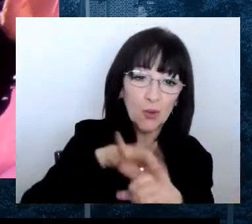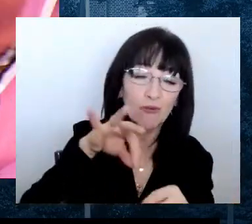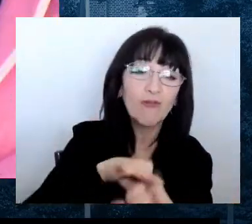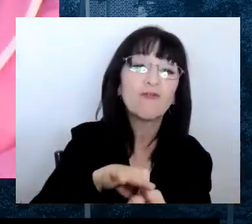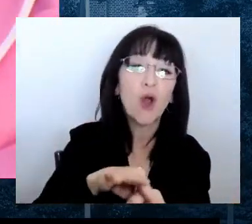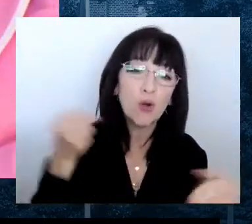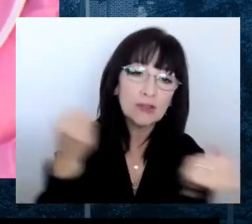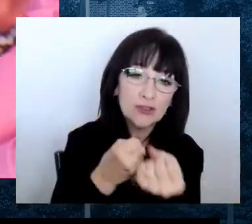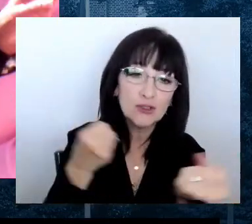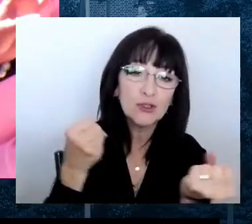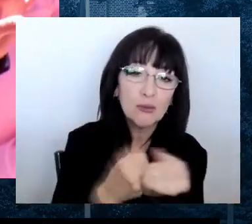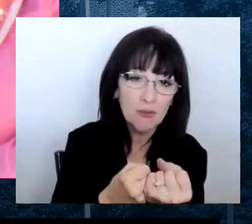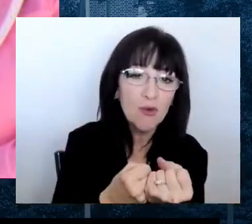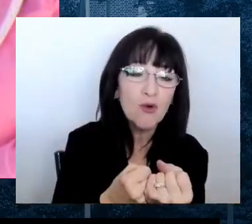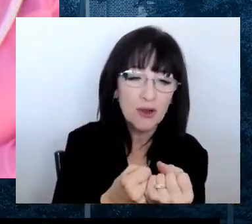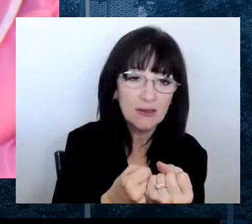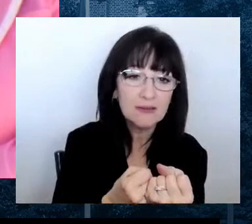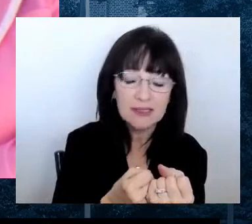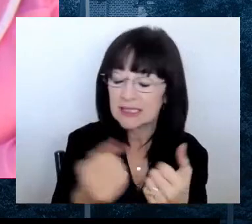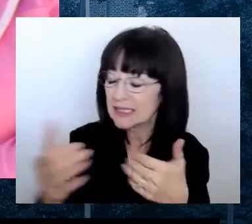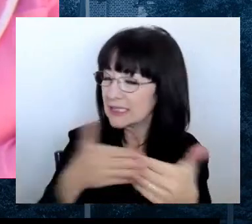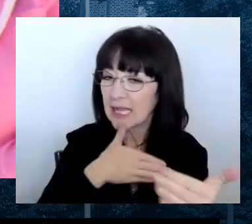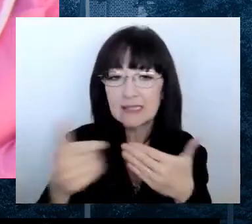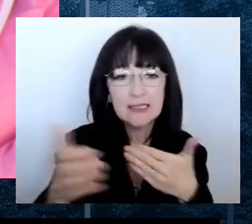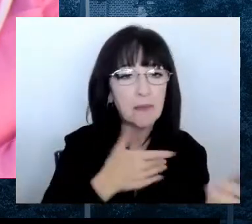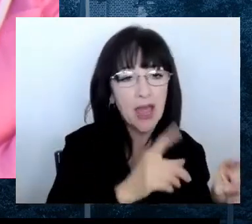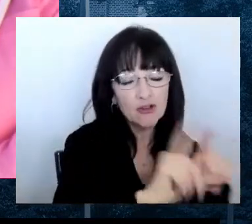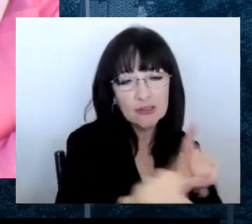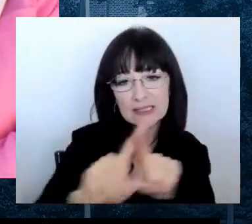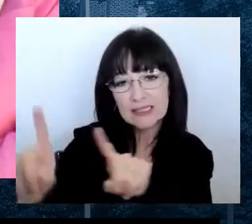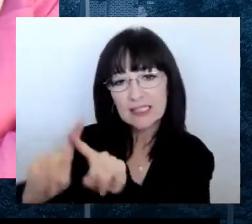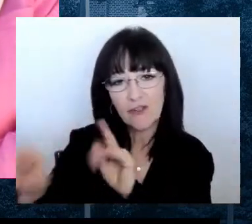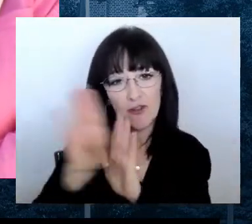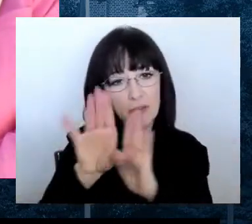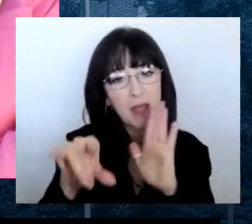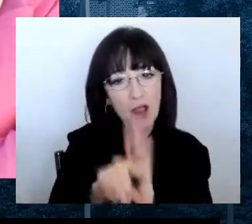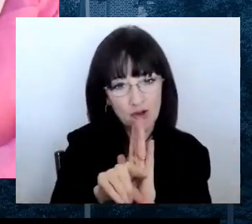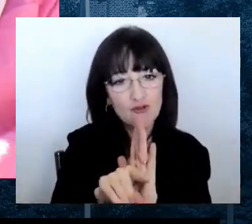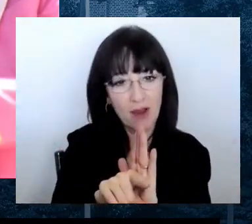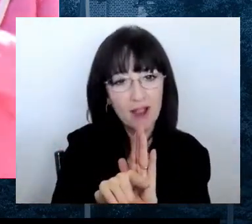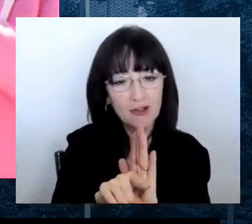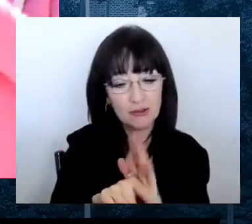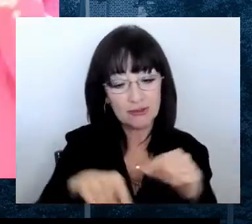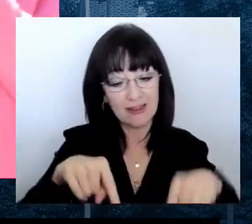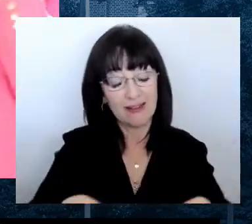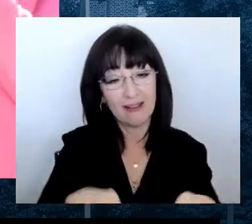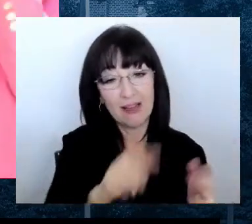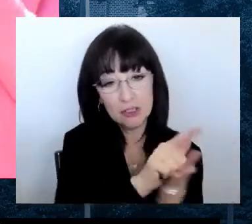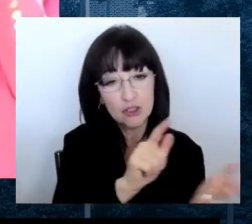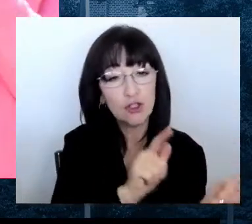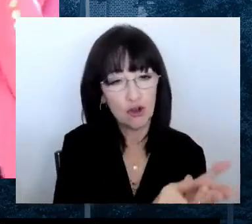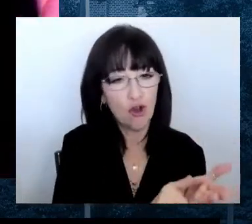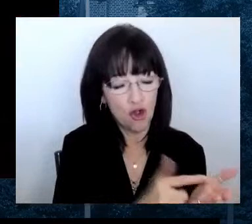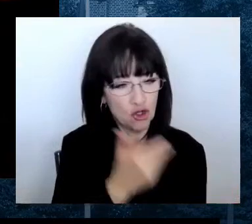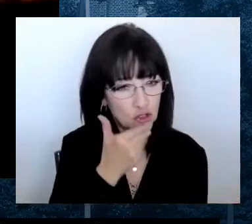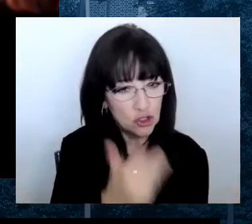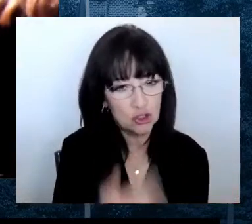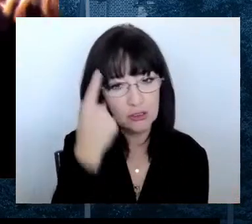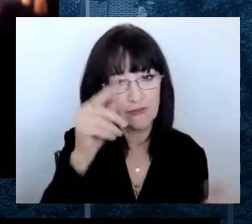behind us. It doesn't matter where you came from. It makes sense, and it's a game changer. Thank you very much.